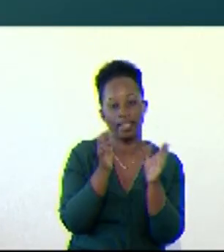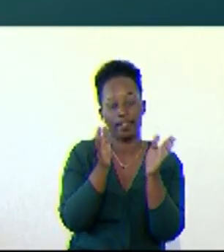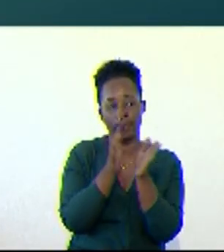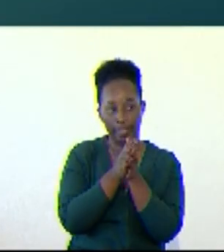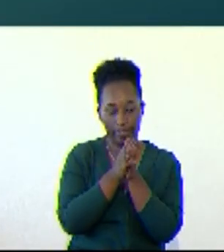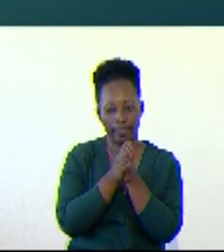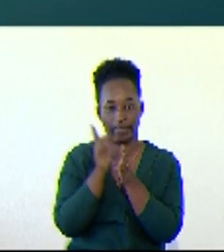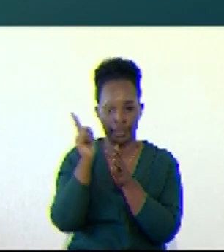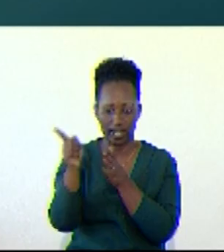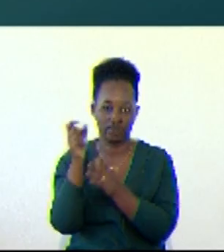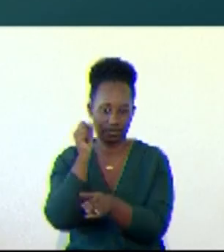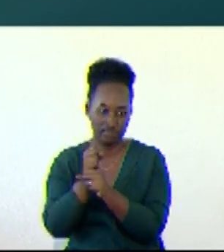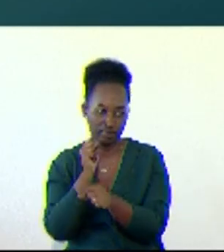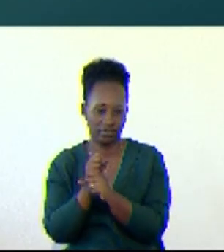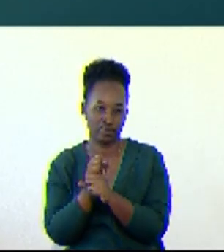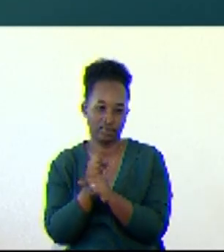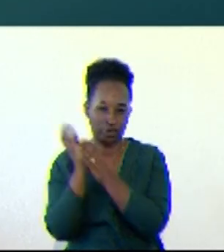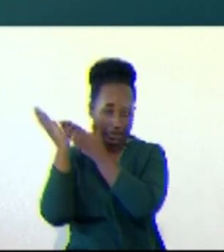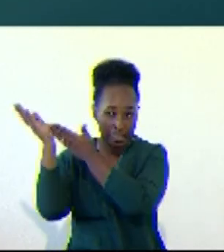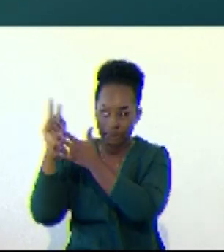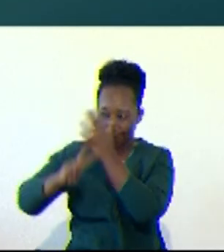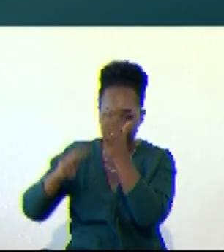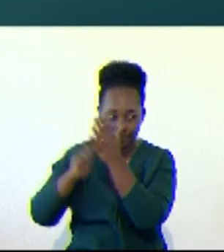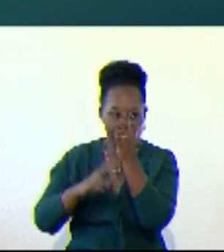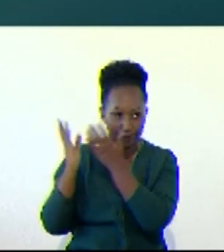which produces phenohydrazone, and